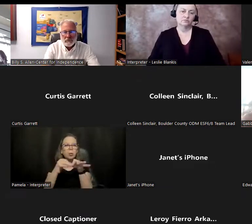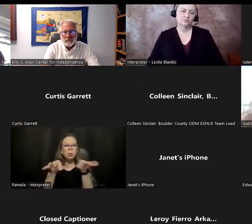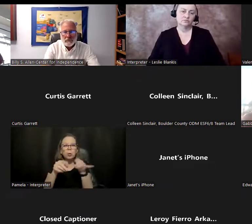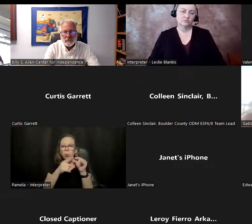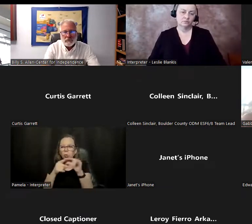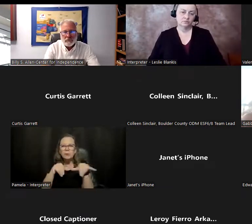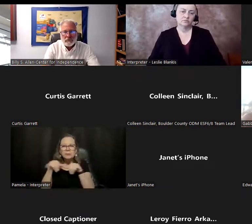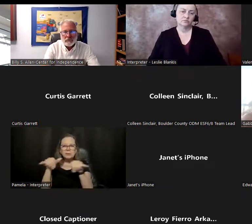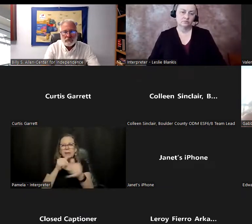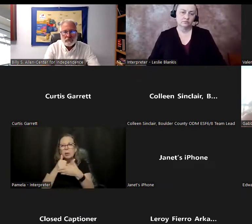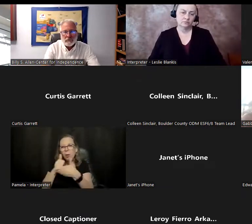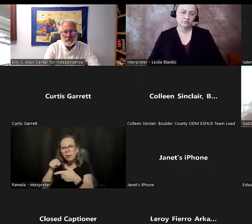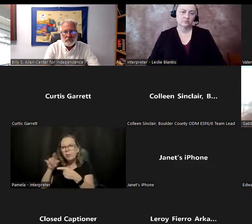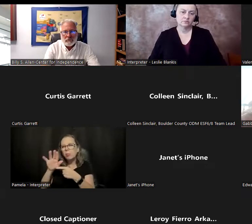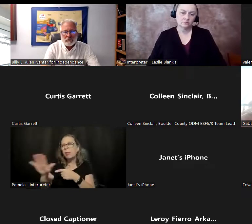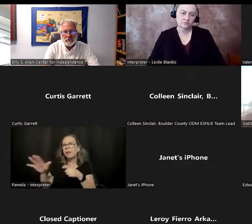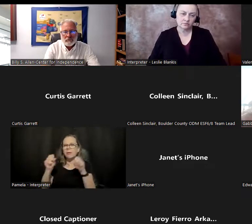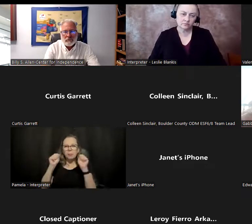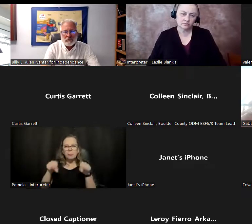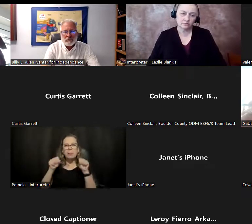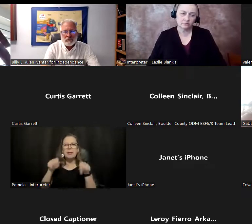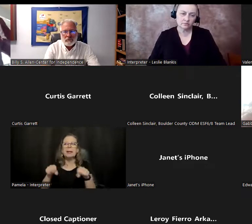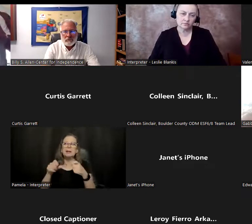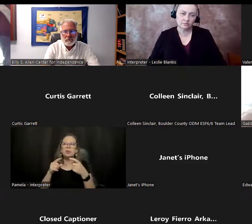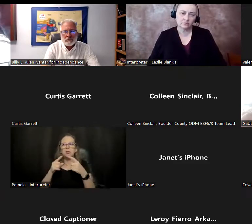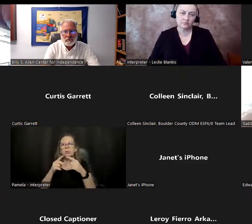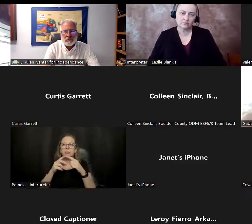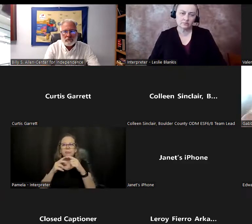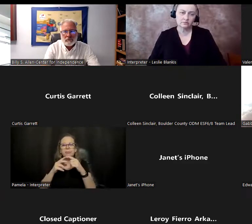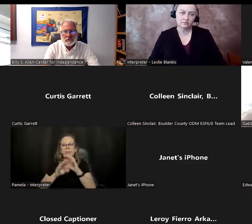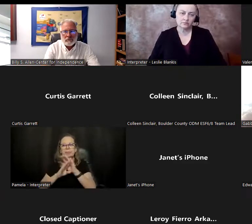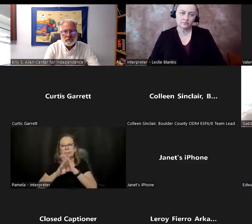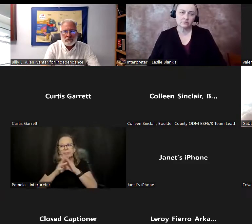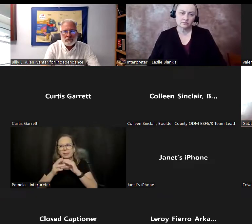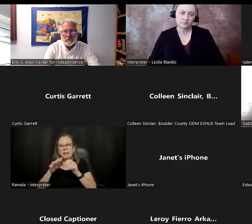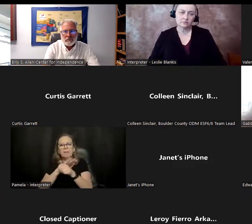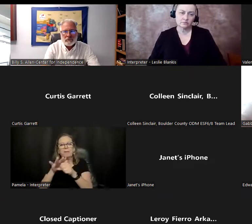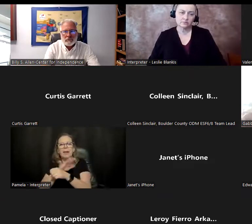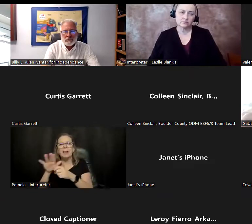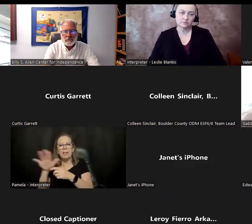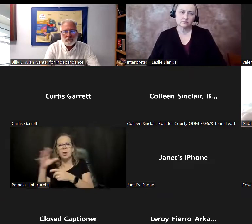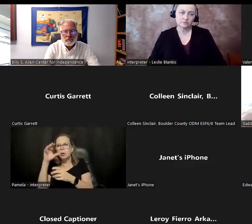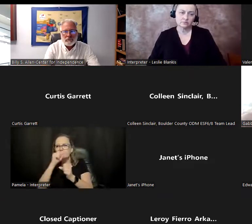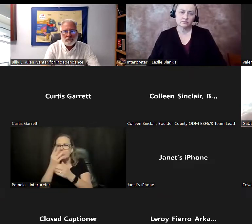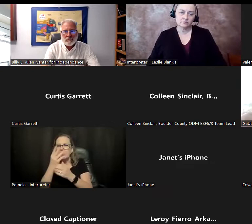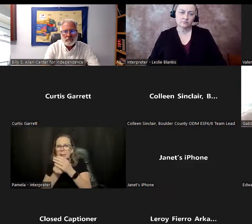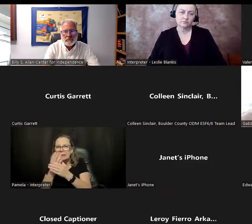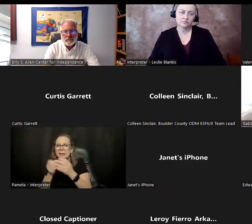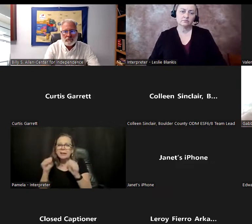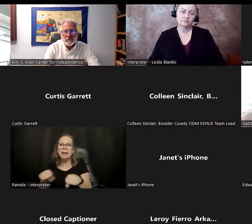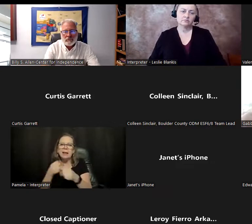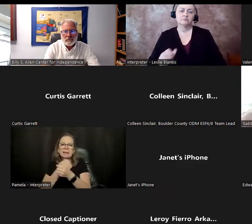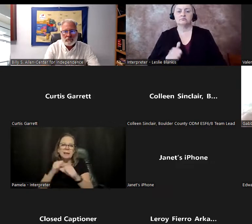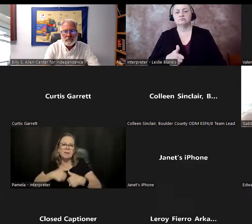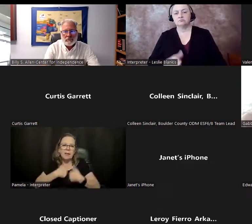them with their ability to fill that resource gap to be able to save life and